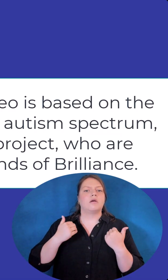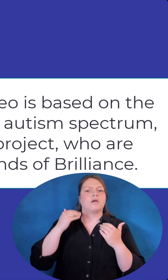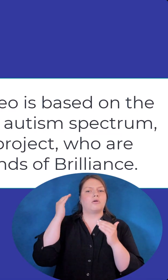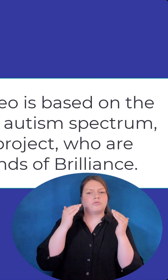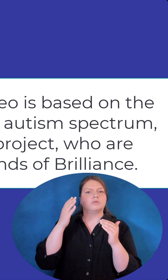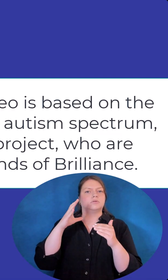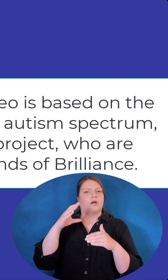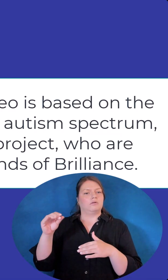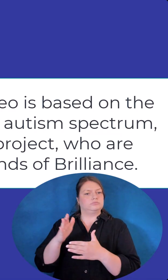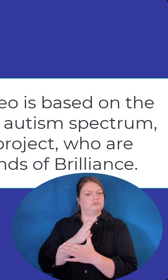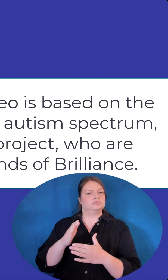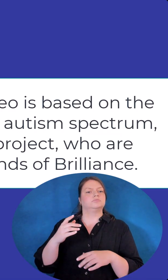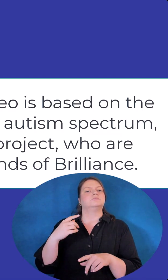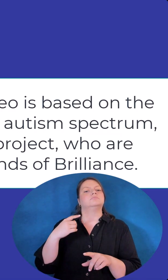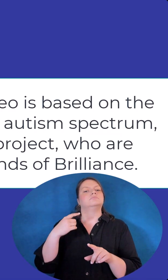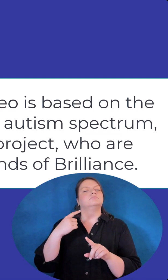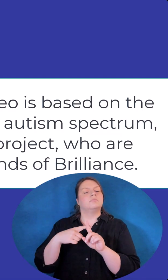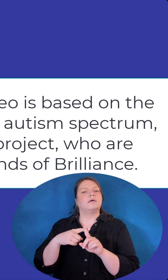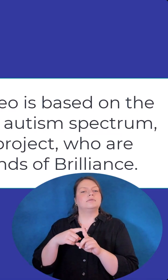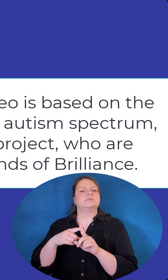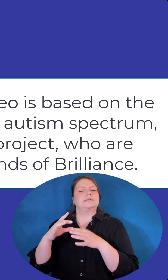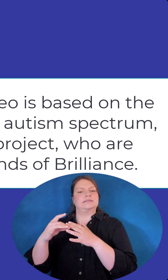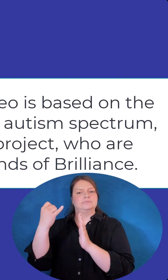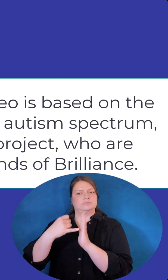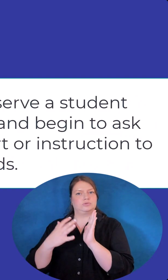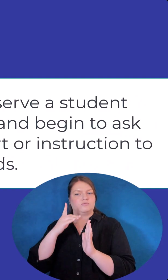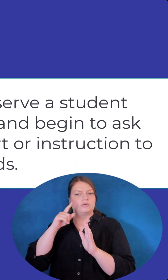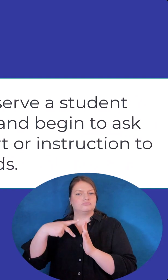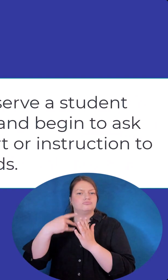project, who are members of the creative team at Islands of Brilliance.